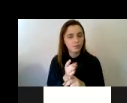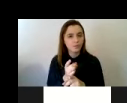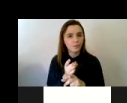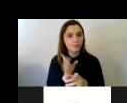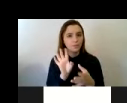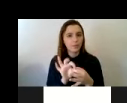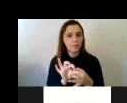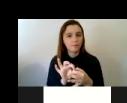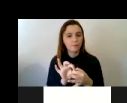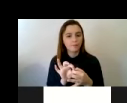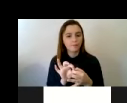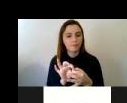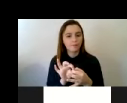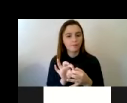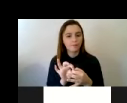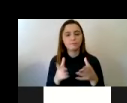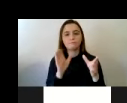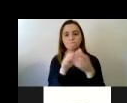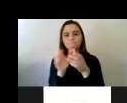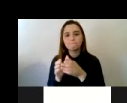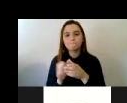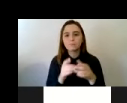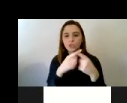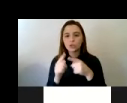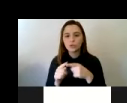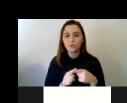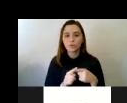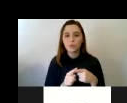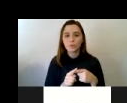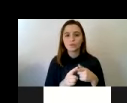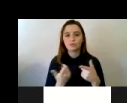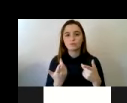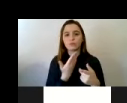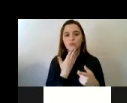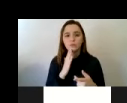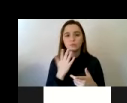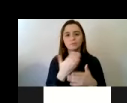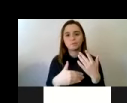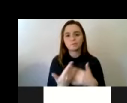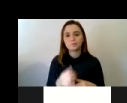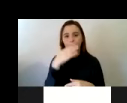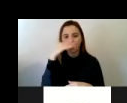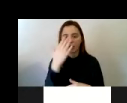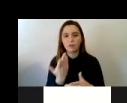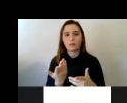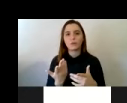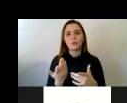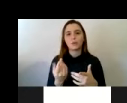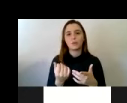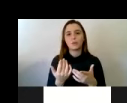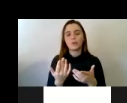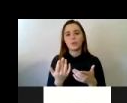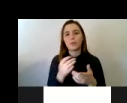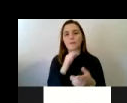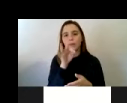certain age categories like senior or very young students, or to different family